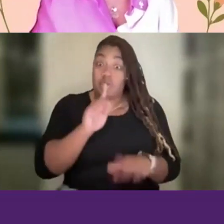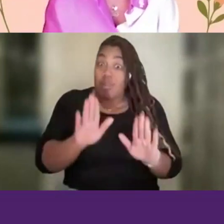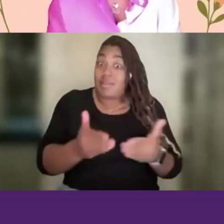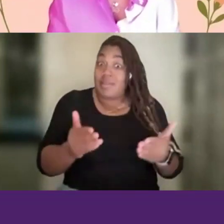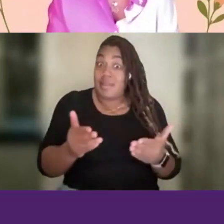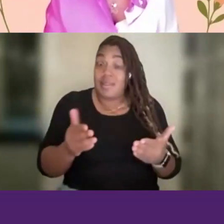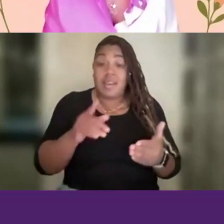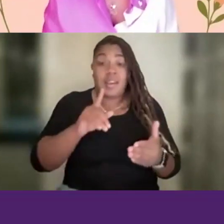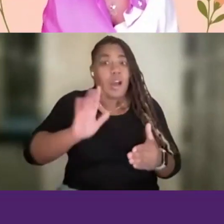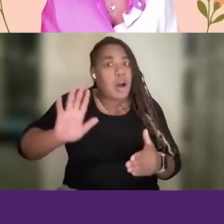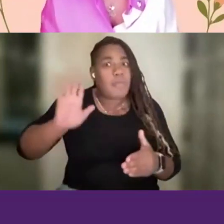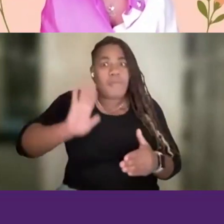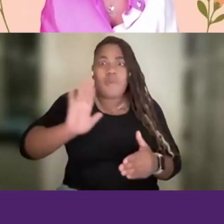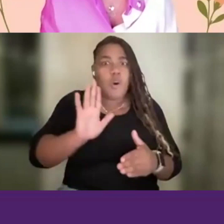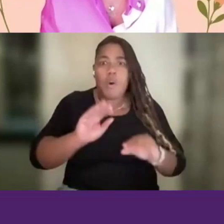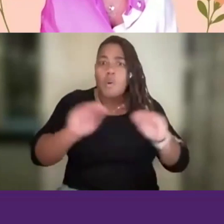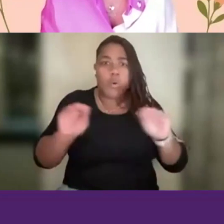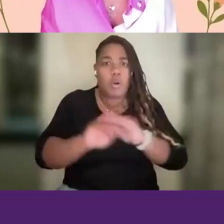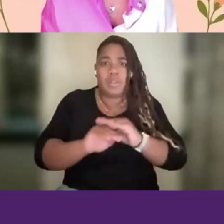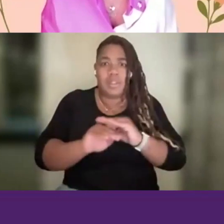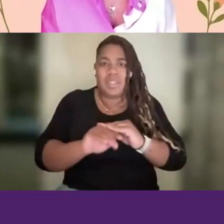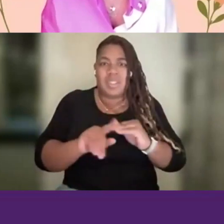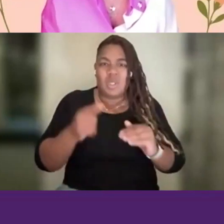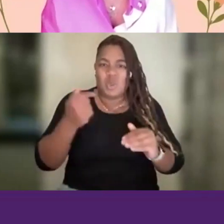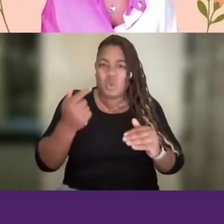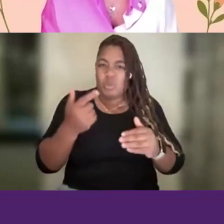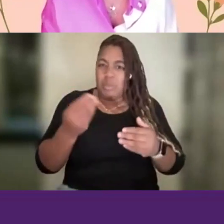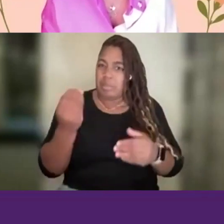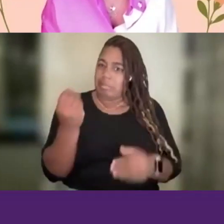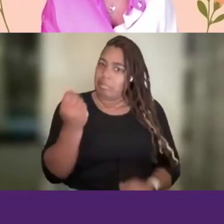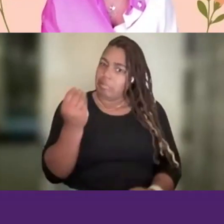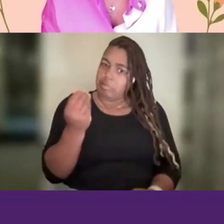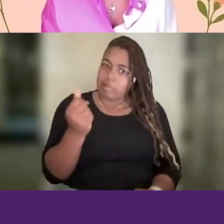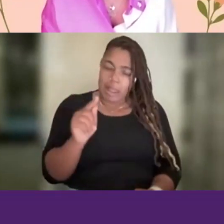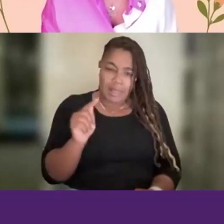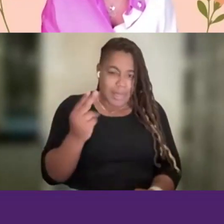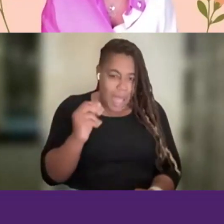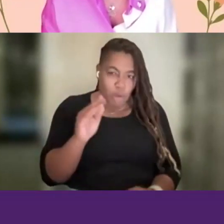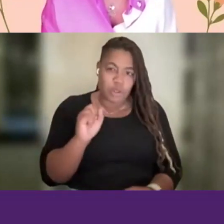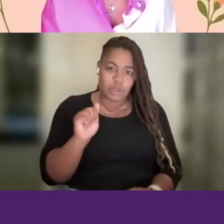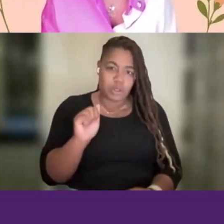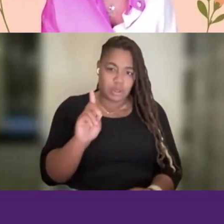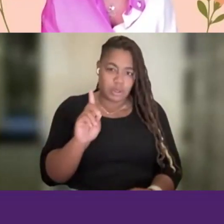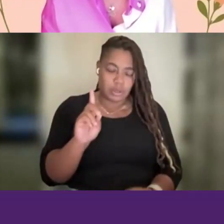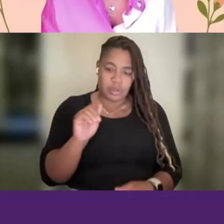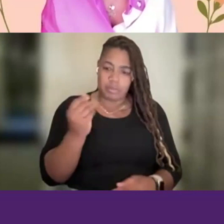really inaccessible, being thousands of dollars to get tested, and now it's so much more accessible to